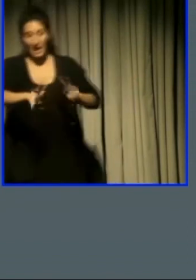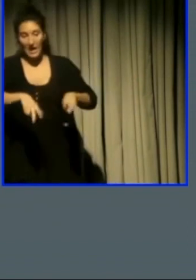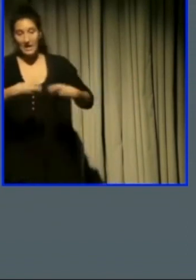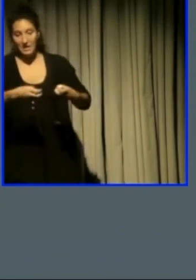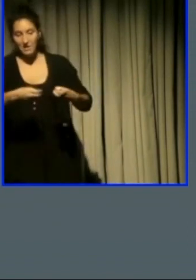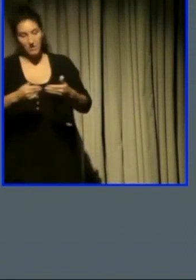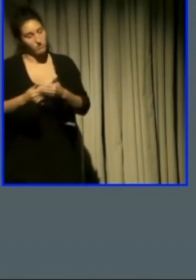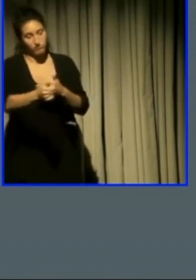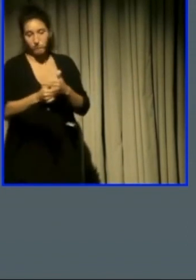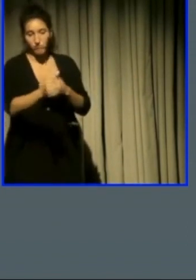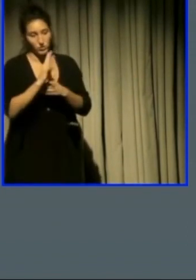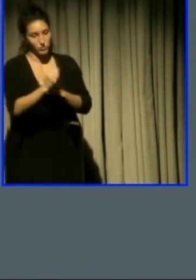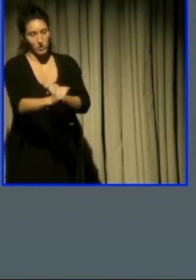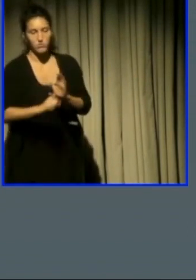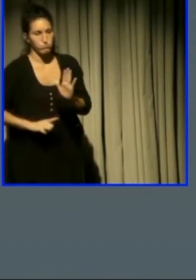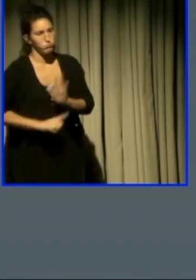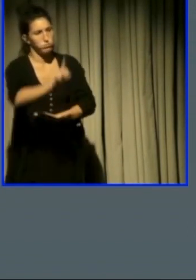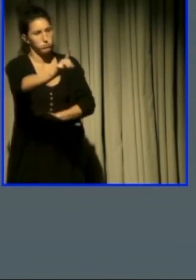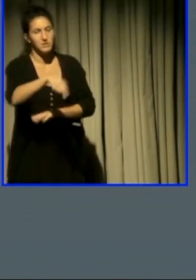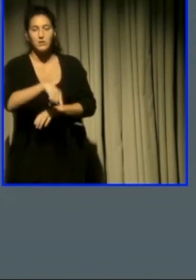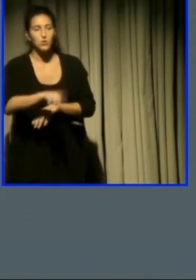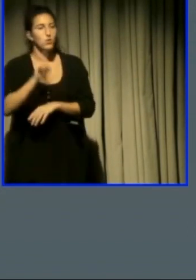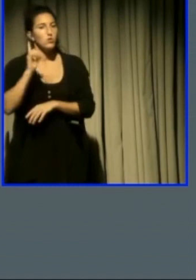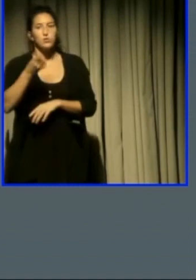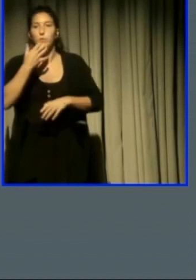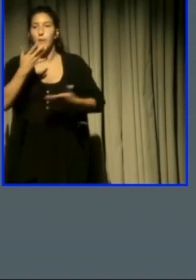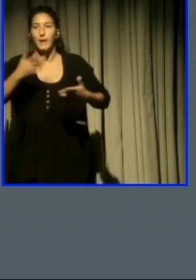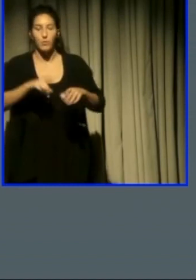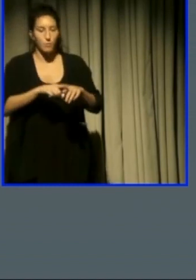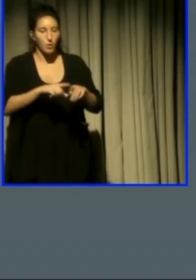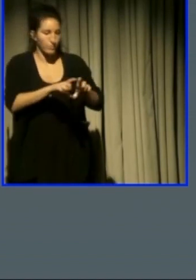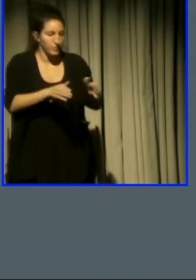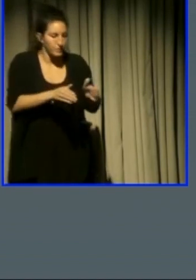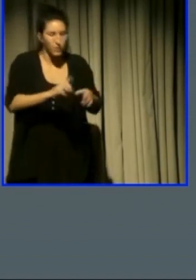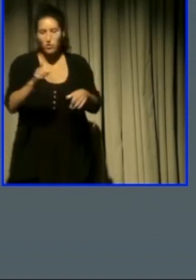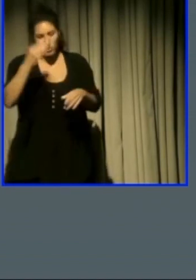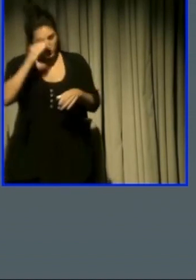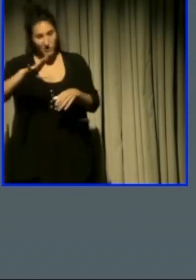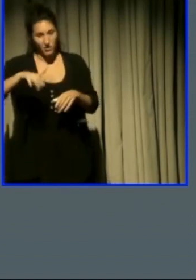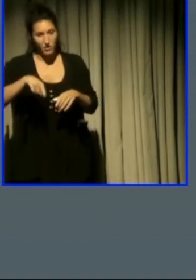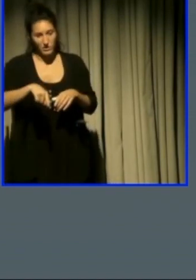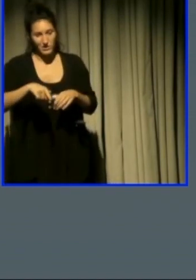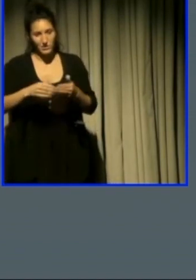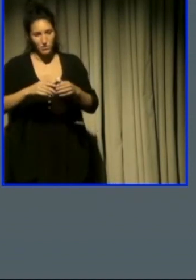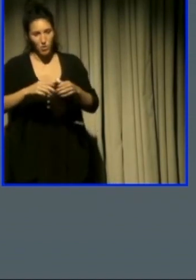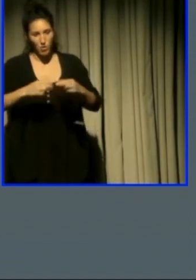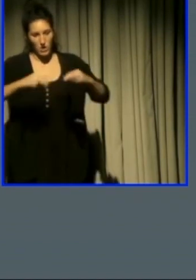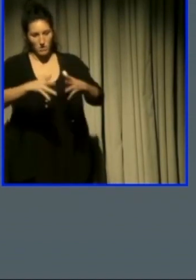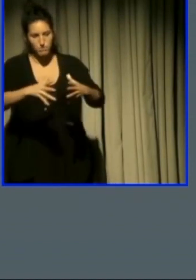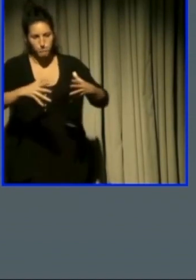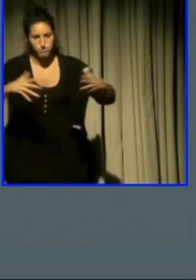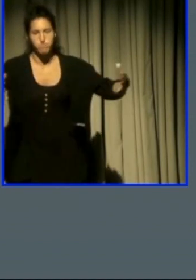smaller scales, but we will see that it become a bigger thing on a grander scale. So really thinking about the future of cities and